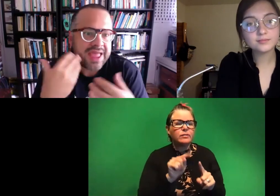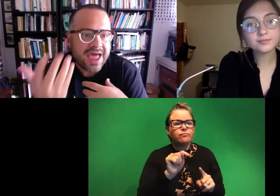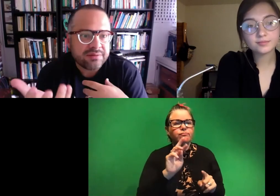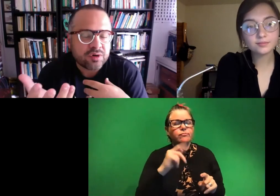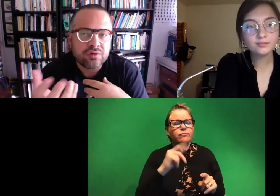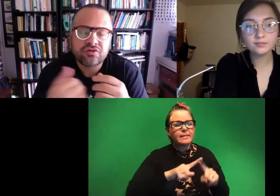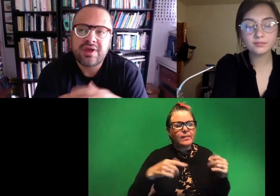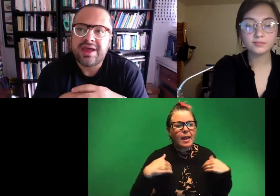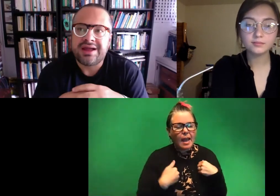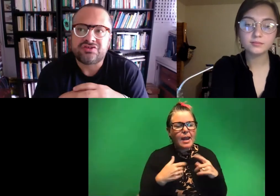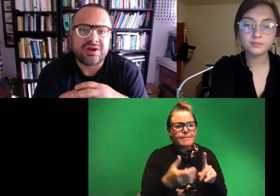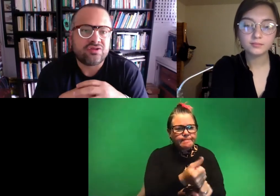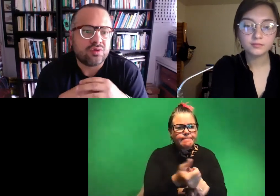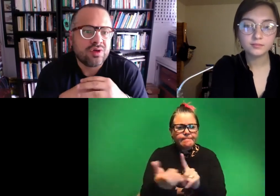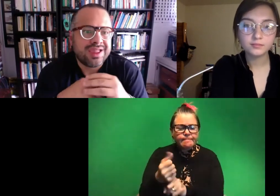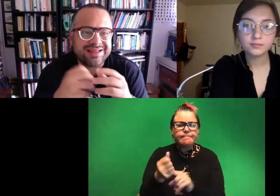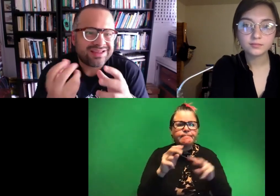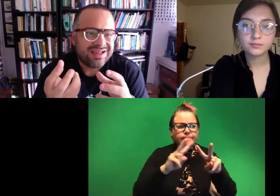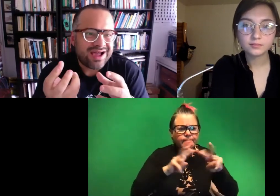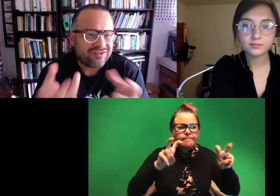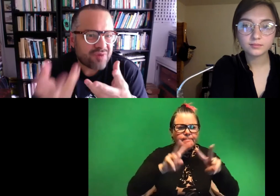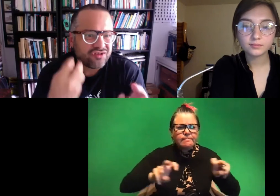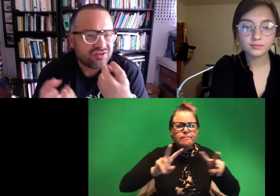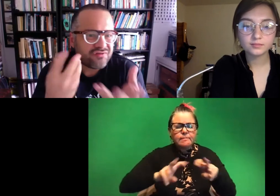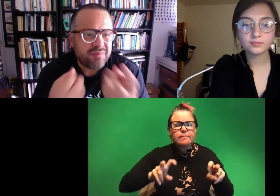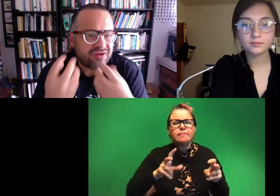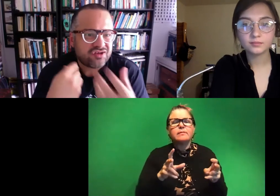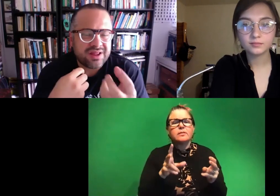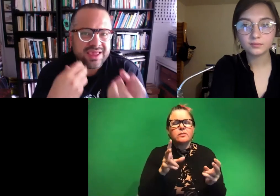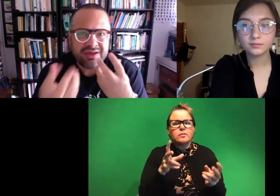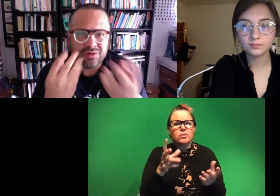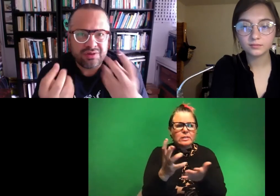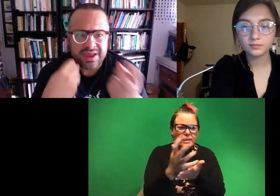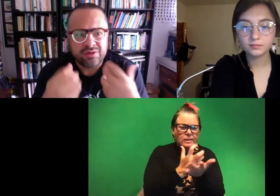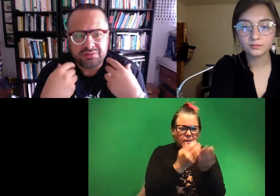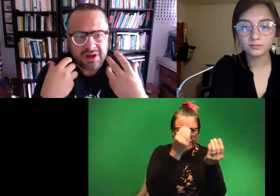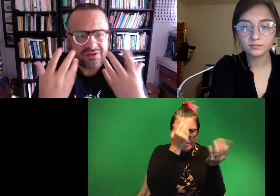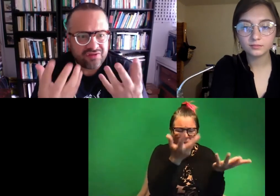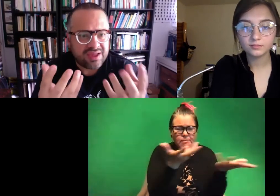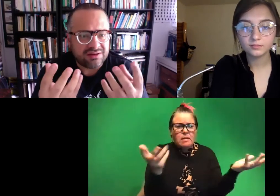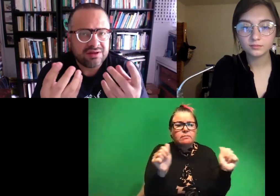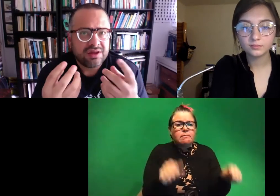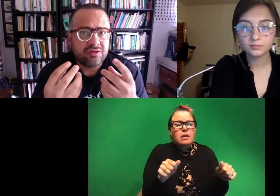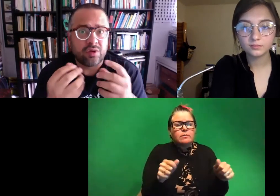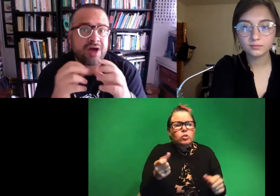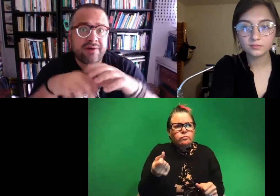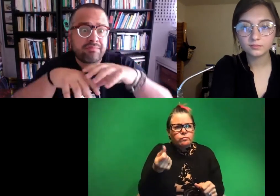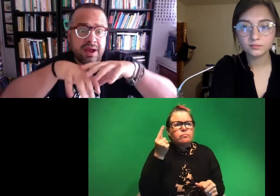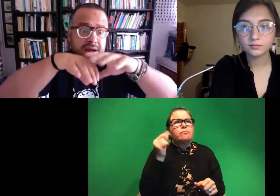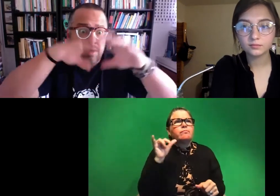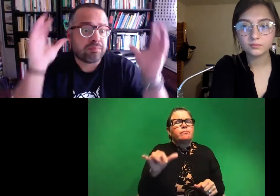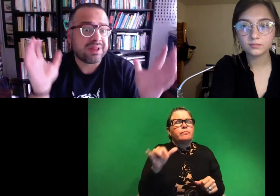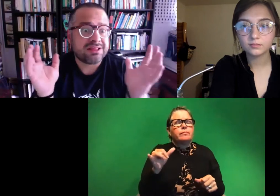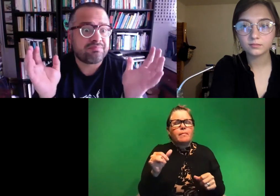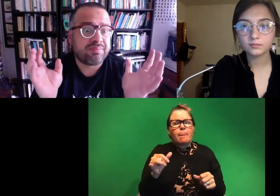different animals and try to get as much as information that he could understand to have